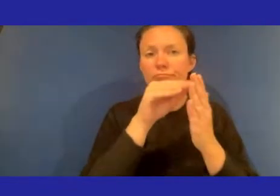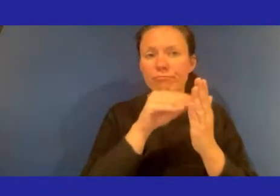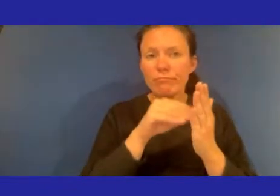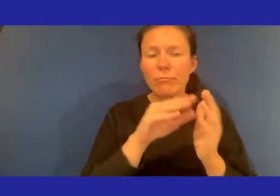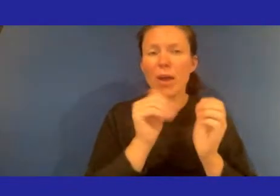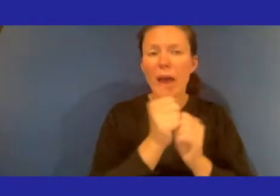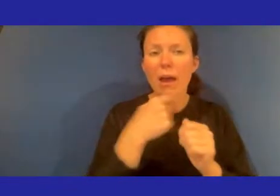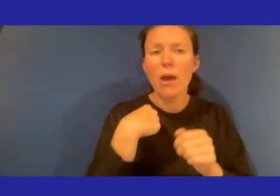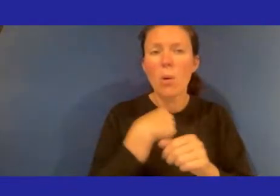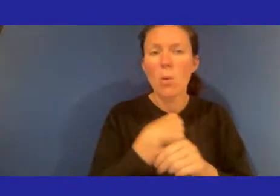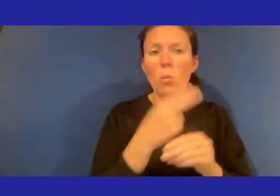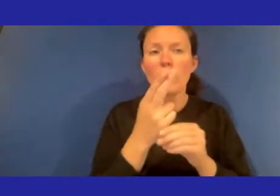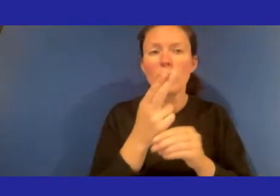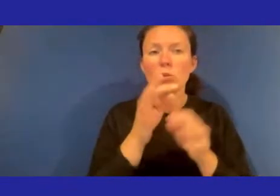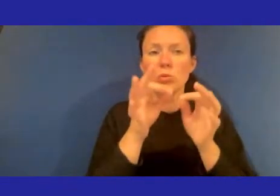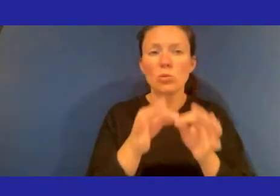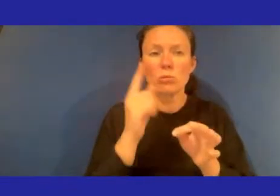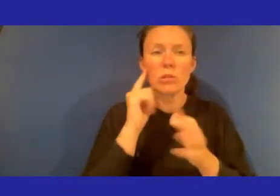in our medical records,